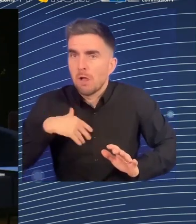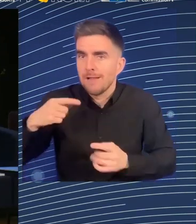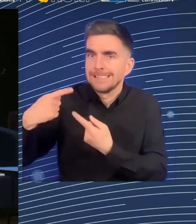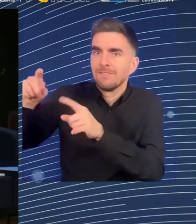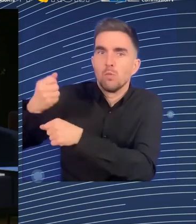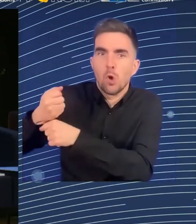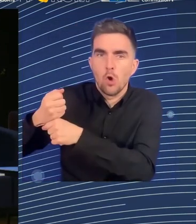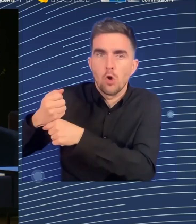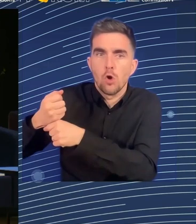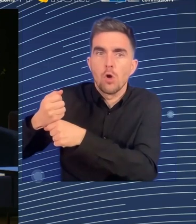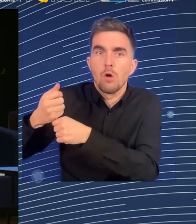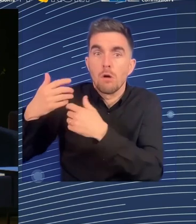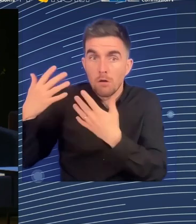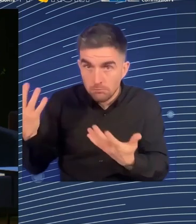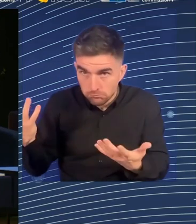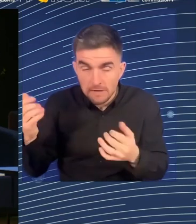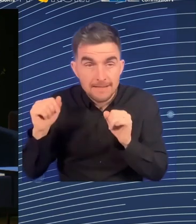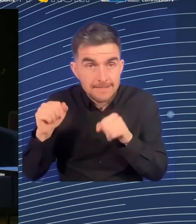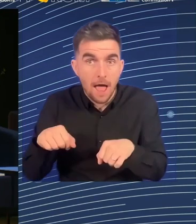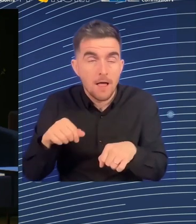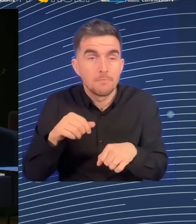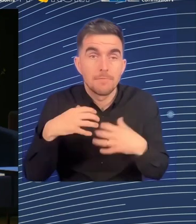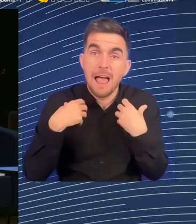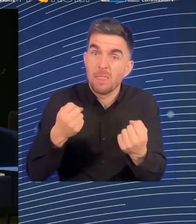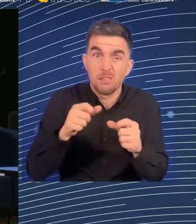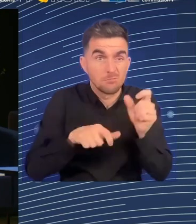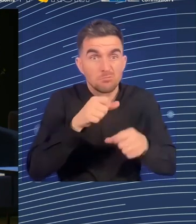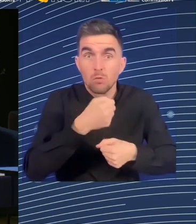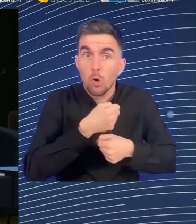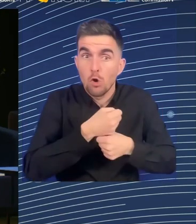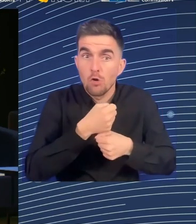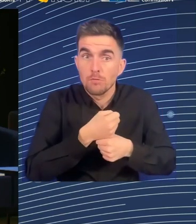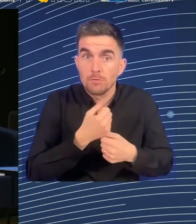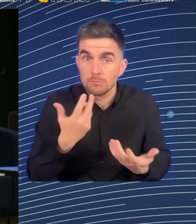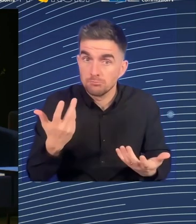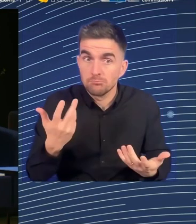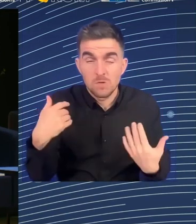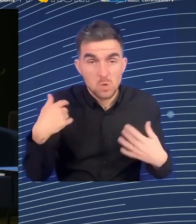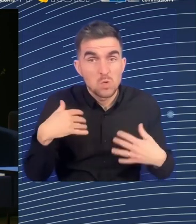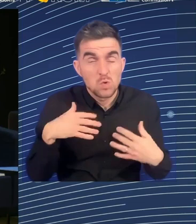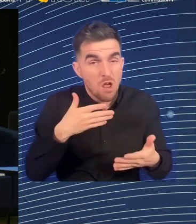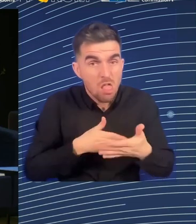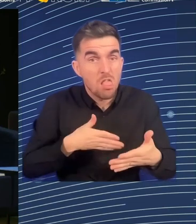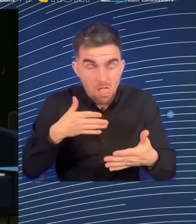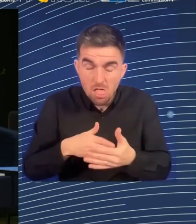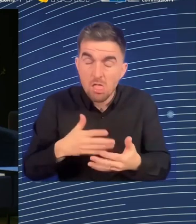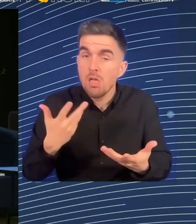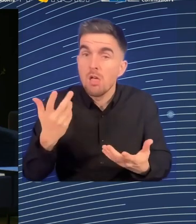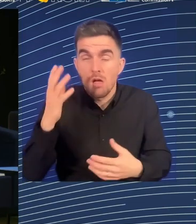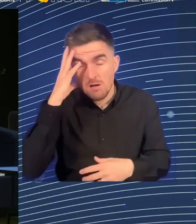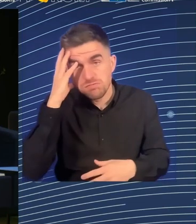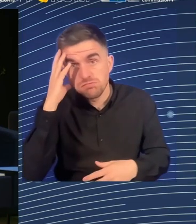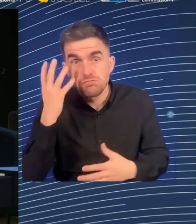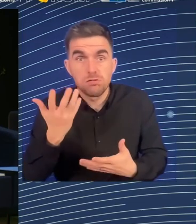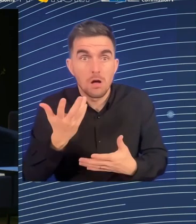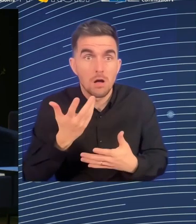to take up the challenge. And because nowadays the workplace and the requirements at work has been broadened, they may